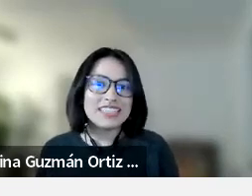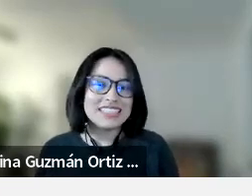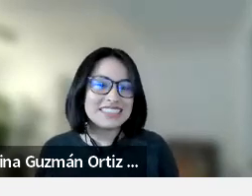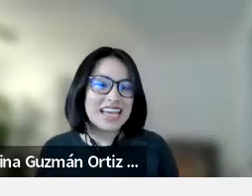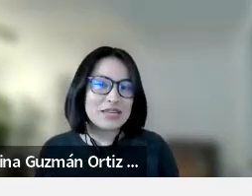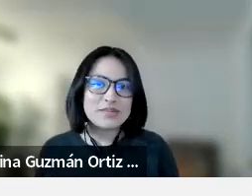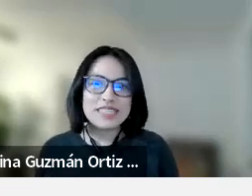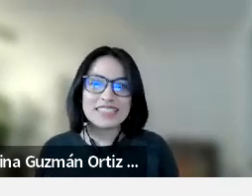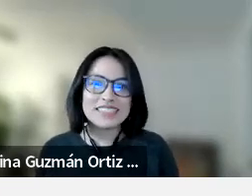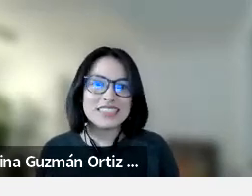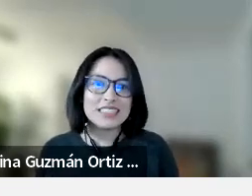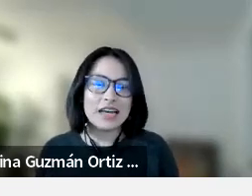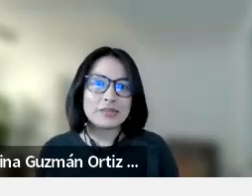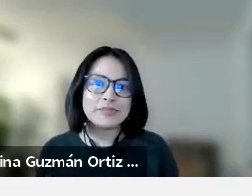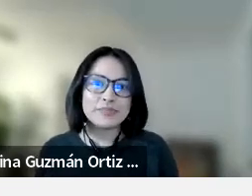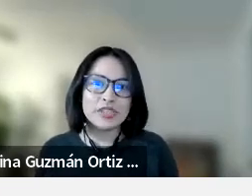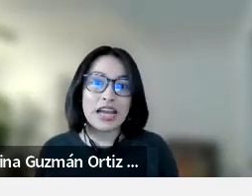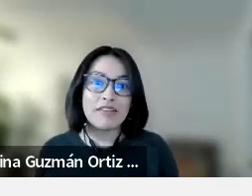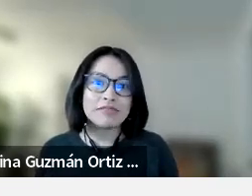difficult times and